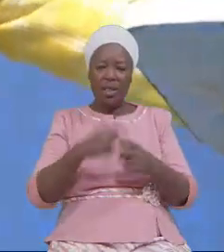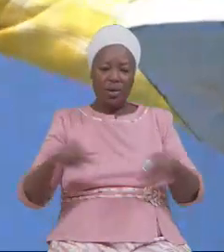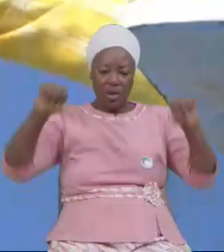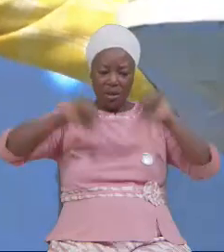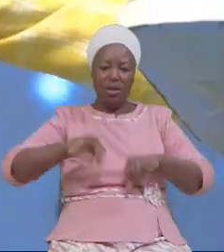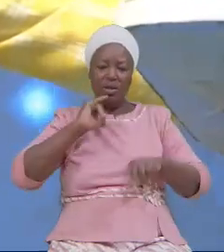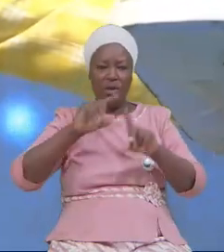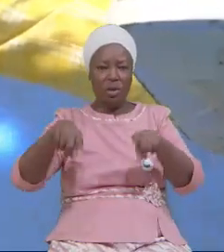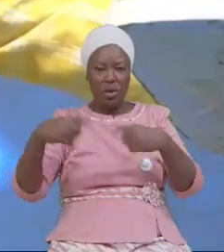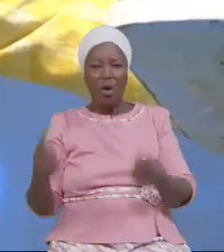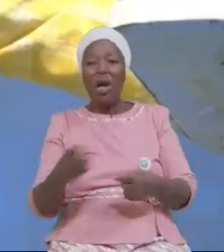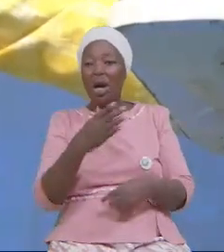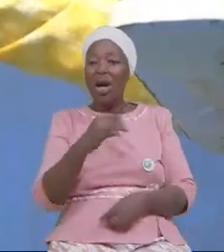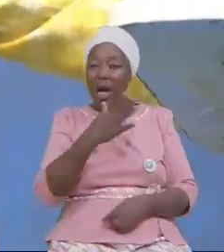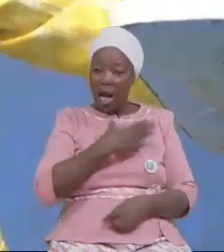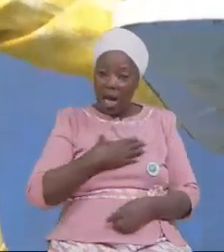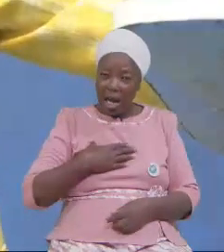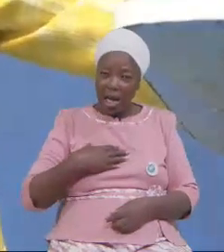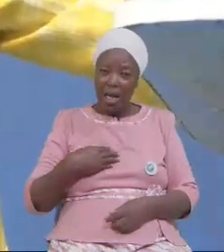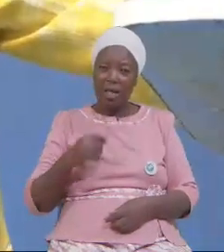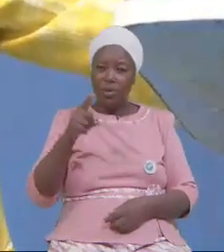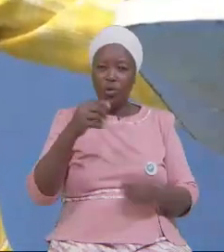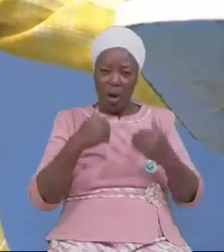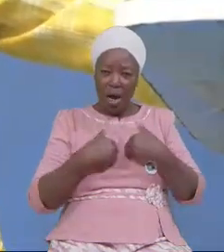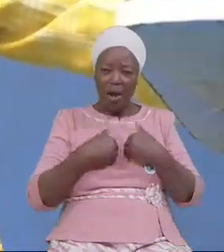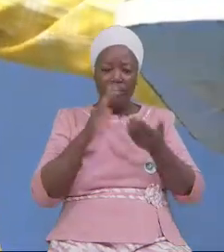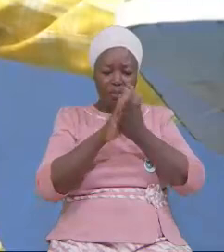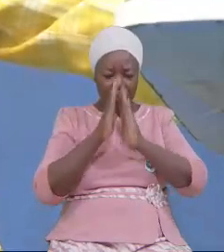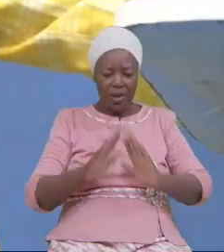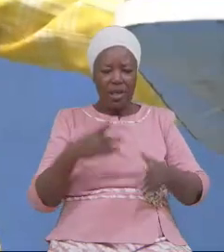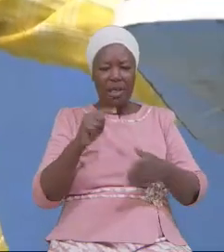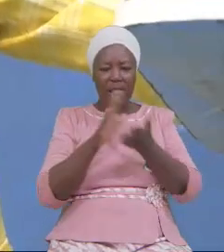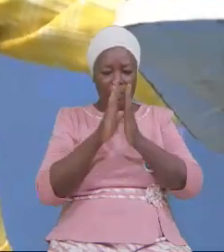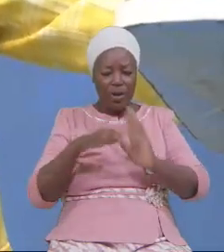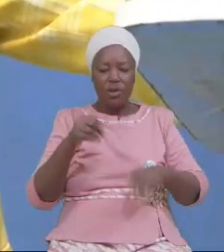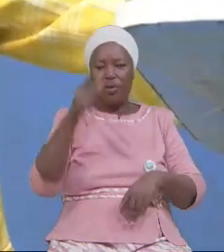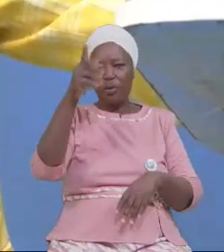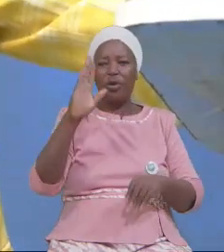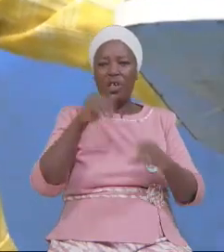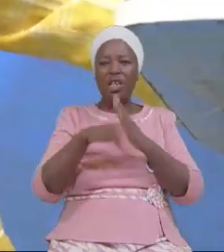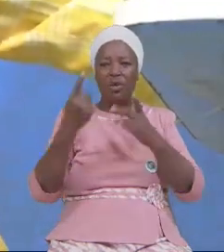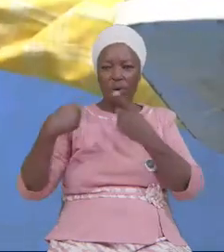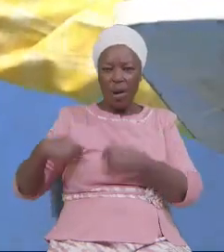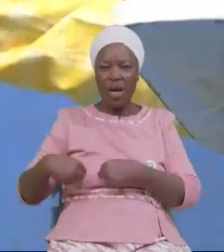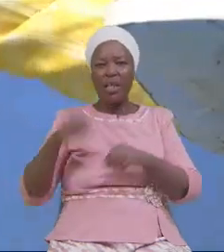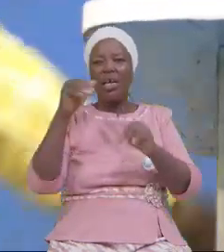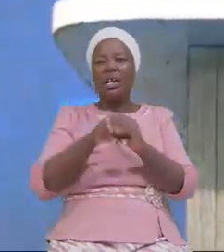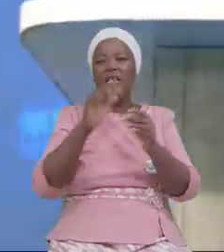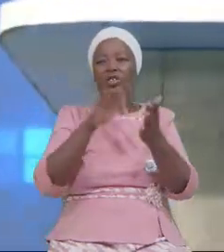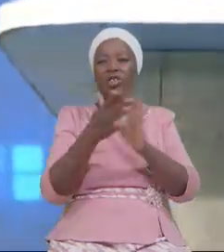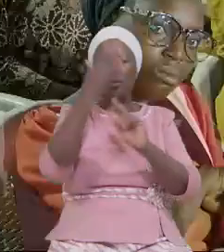gone. And you have peace, the peace of God in your heart, in